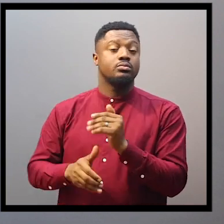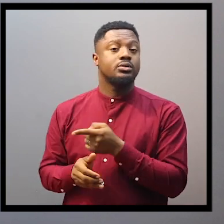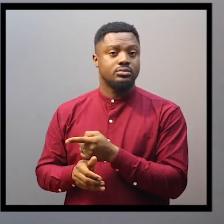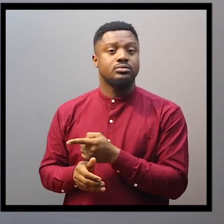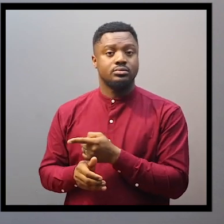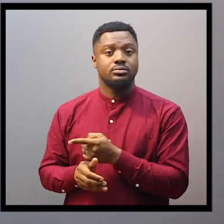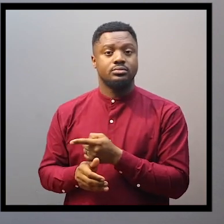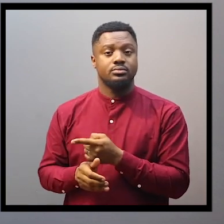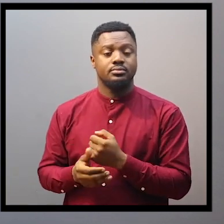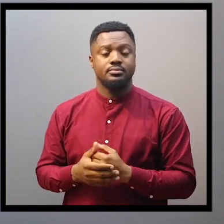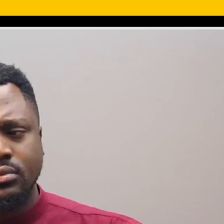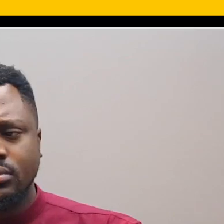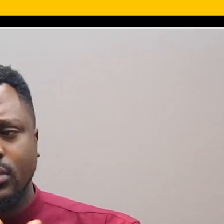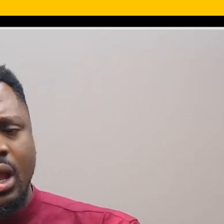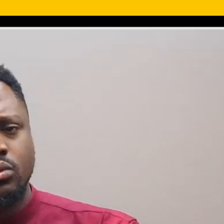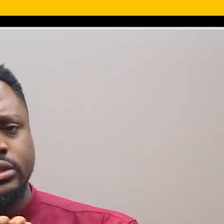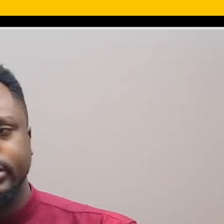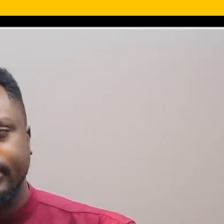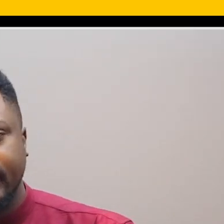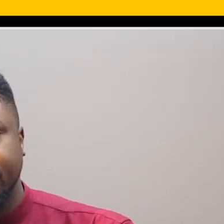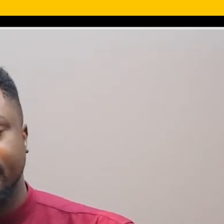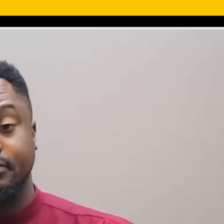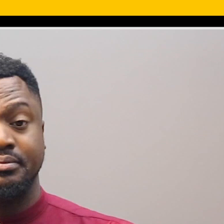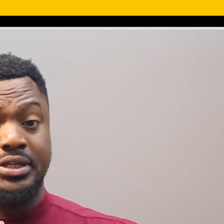using substances.